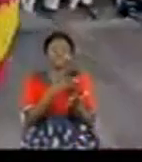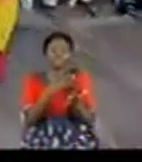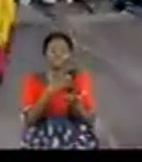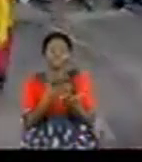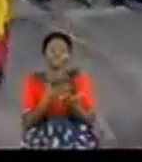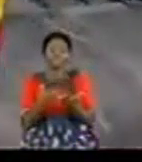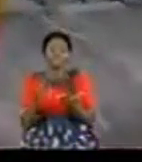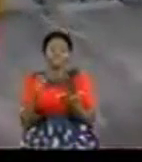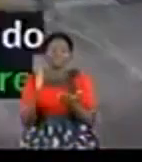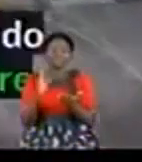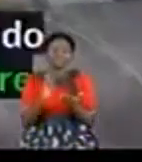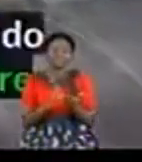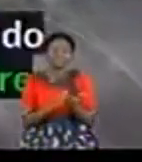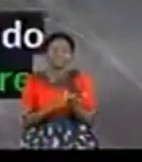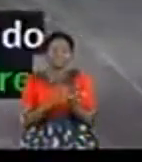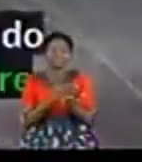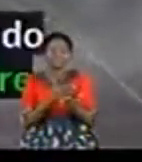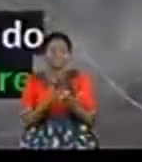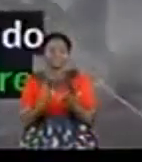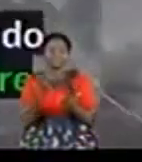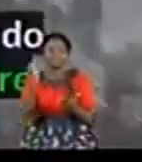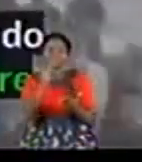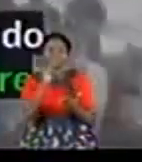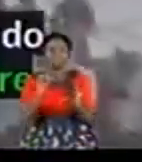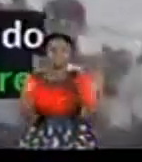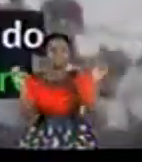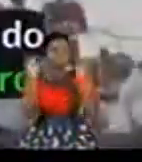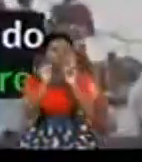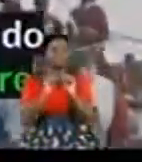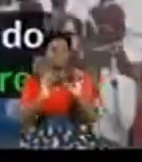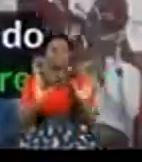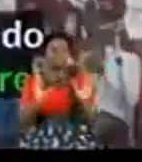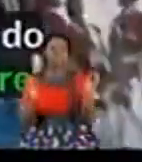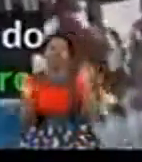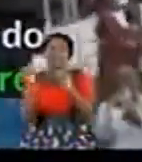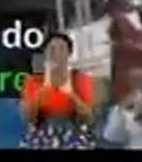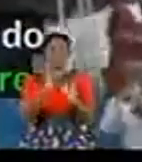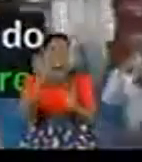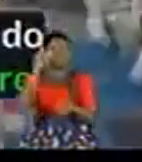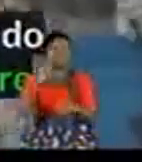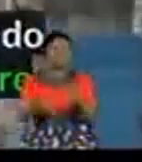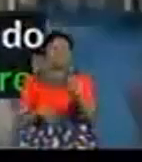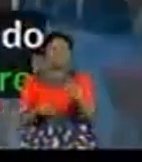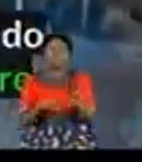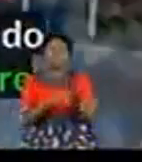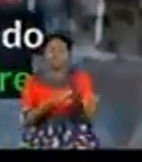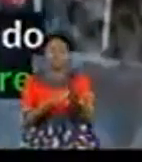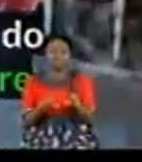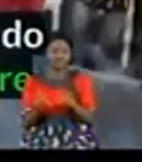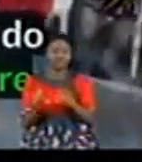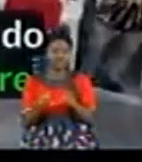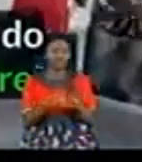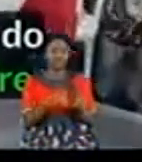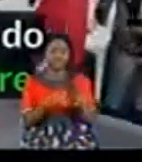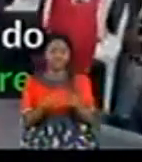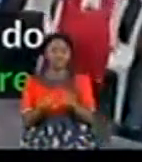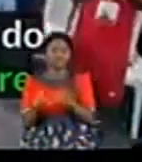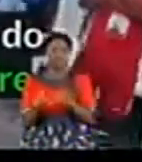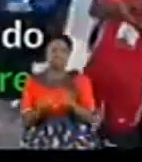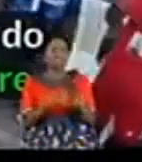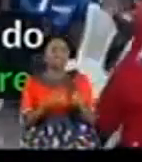there is nothing there is nothing nothing you can you